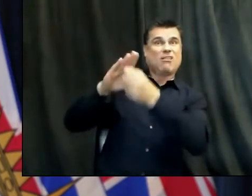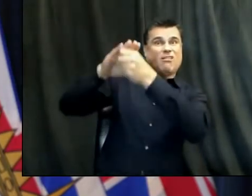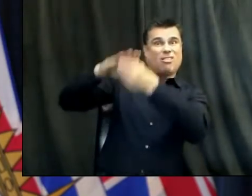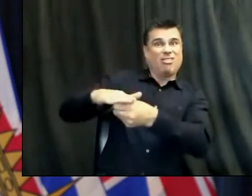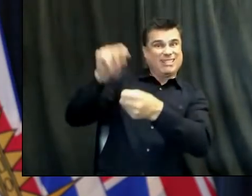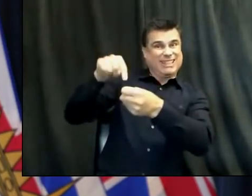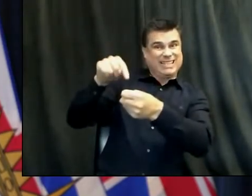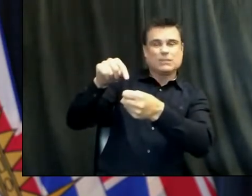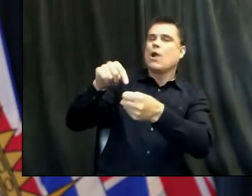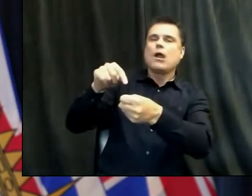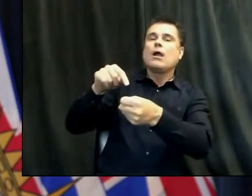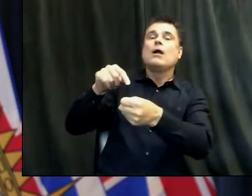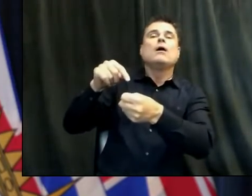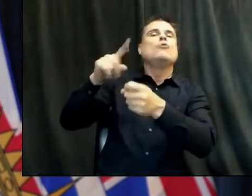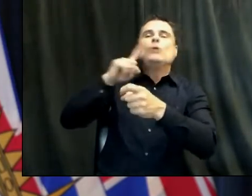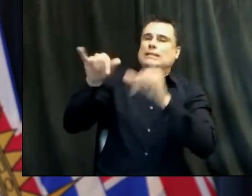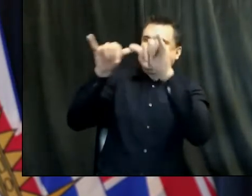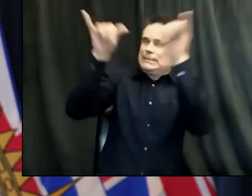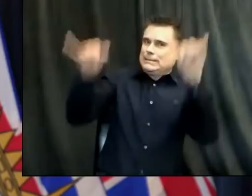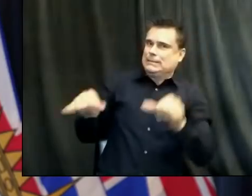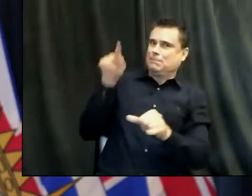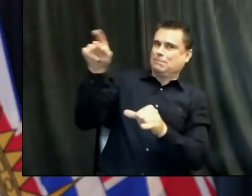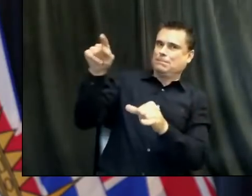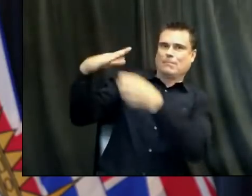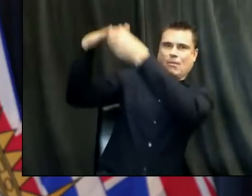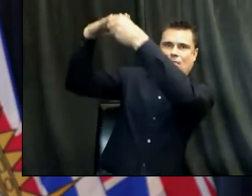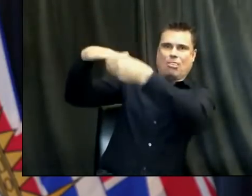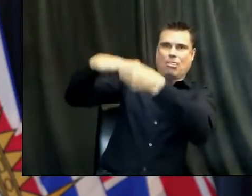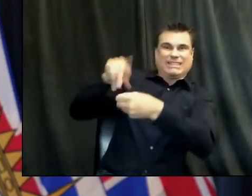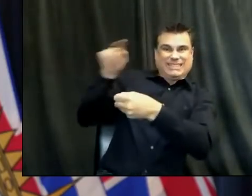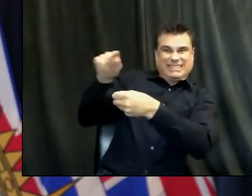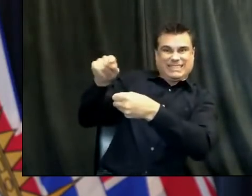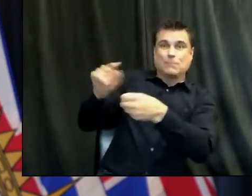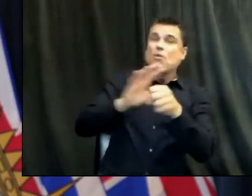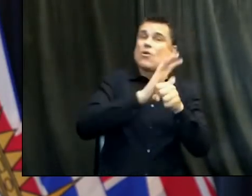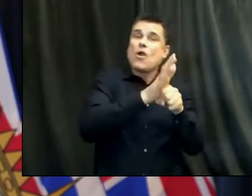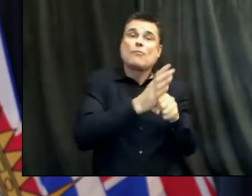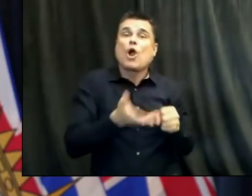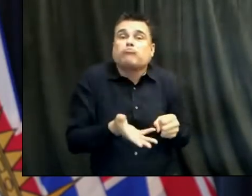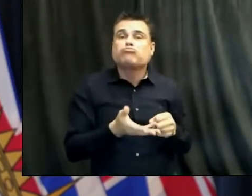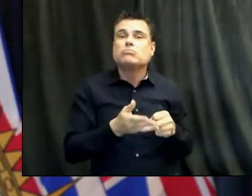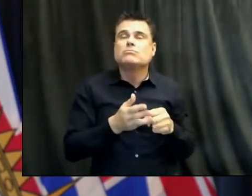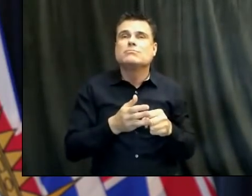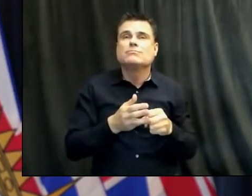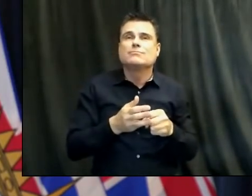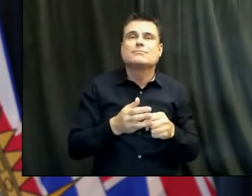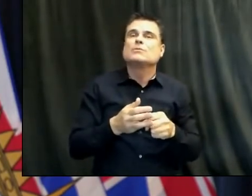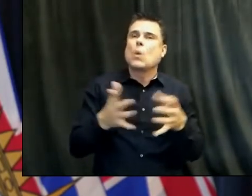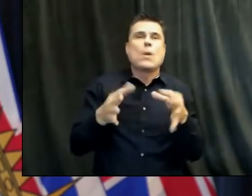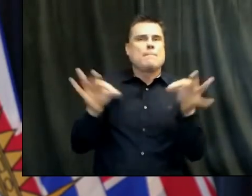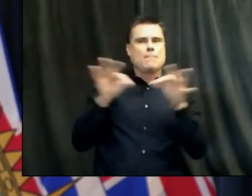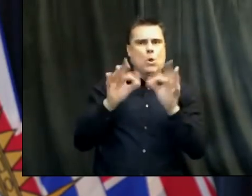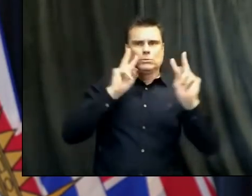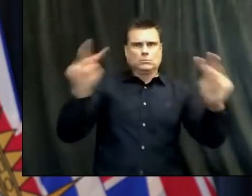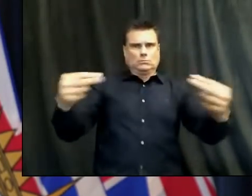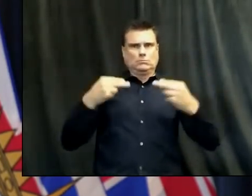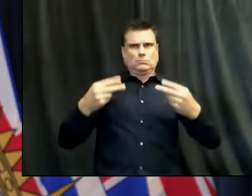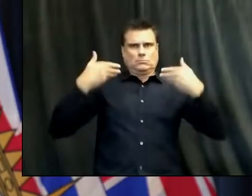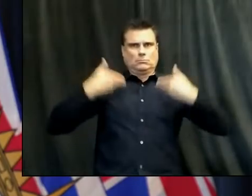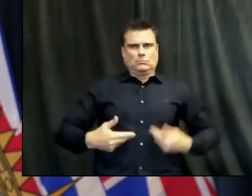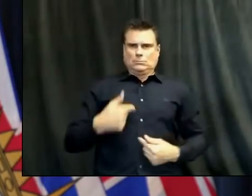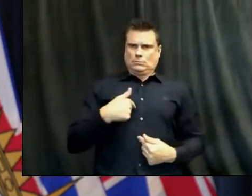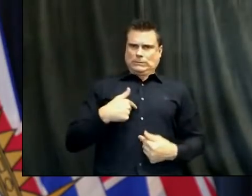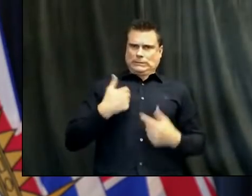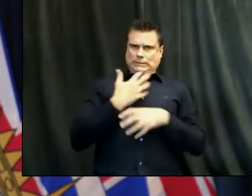take a step back and recognize that we need to protect ourselves and keep each other safe by accepting that people are going